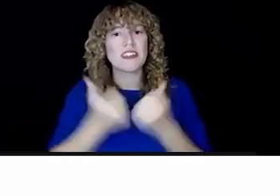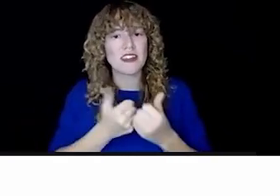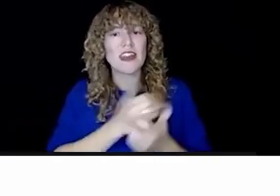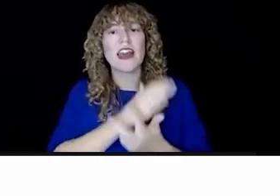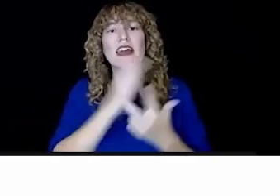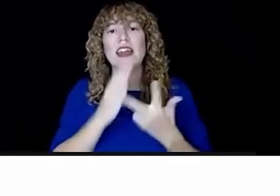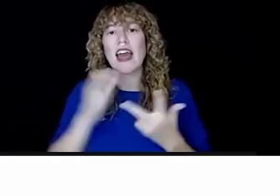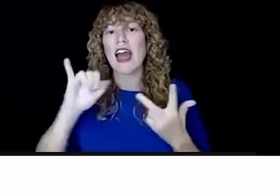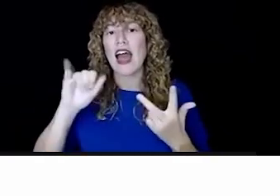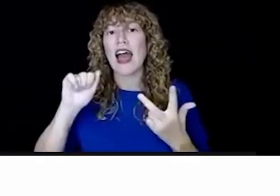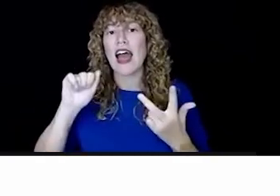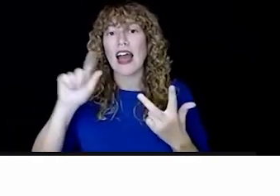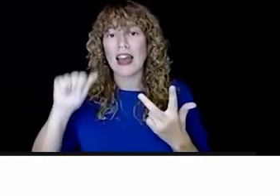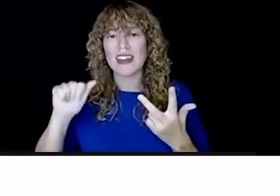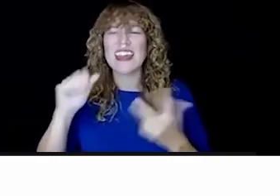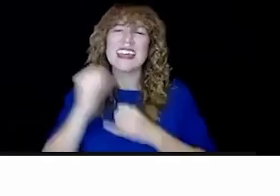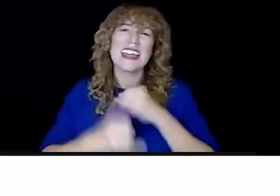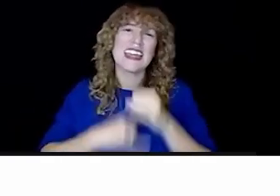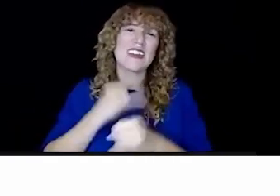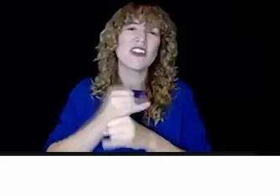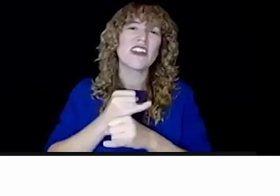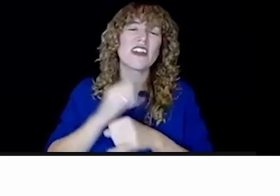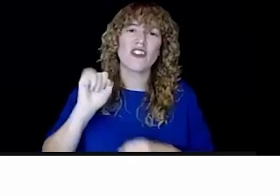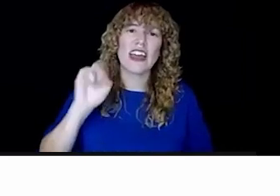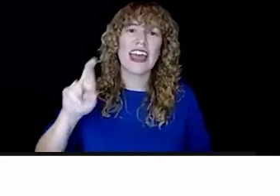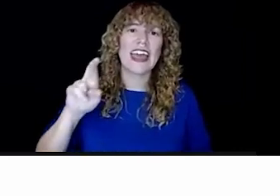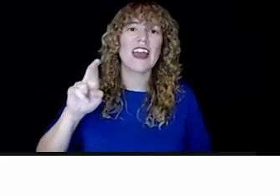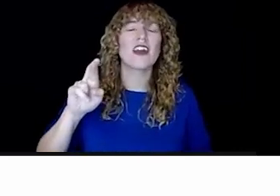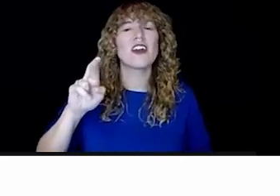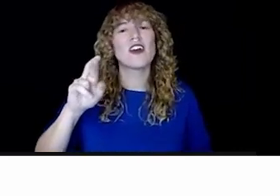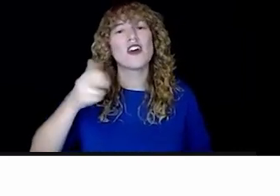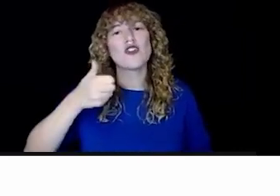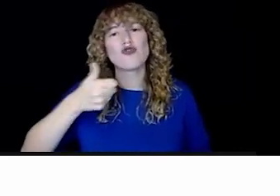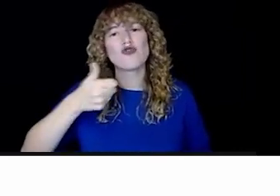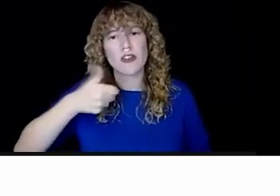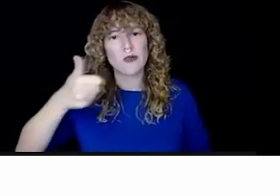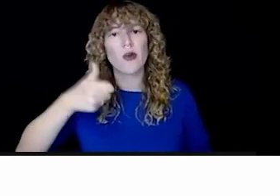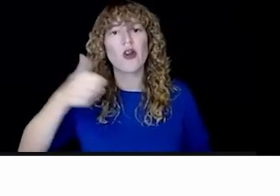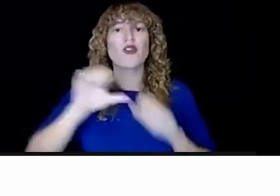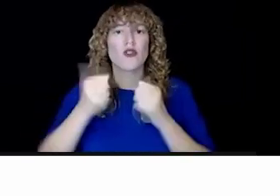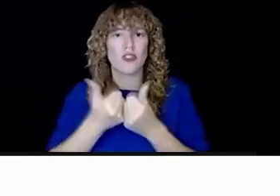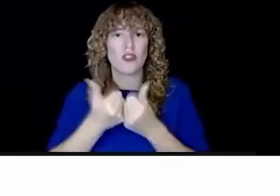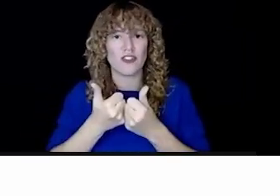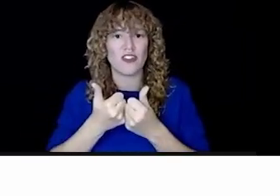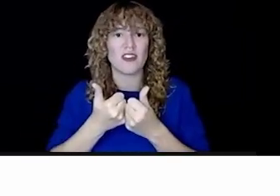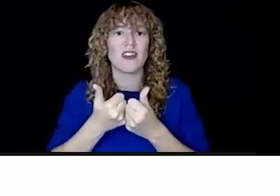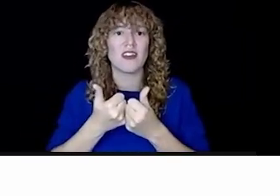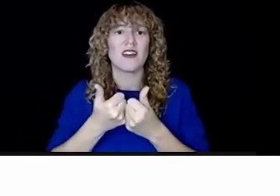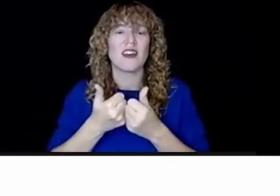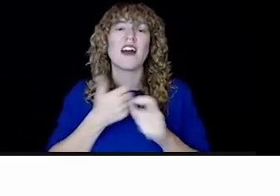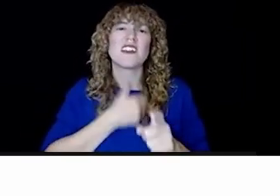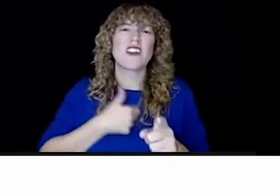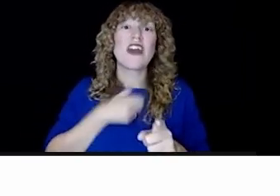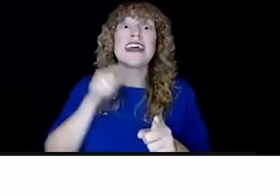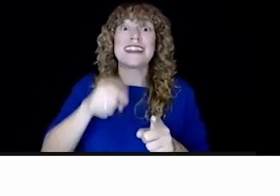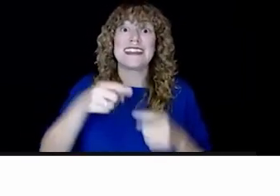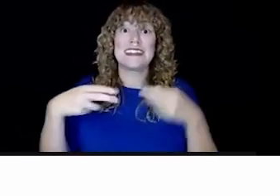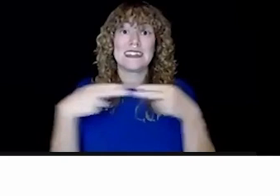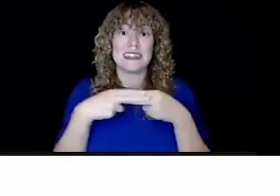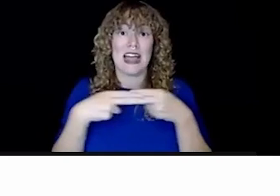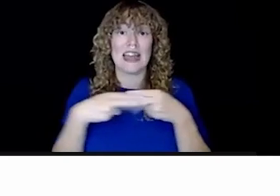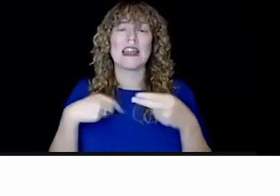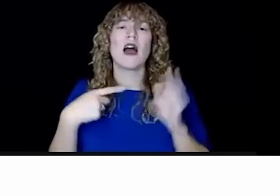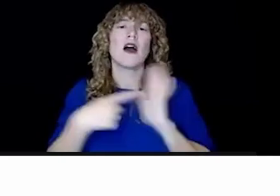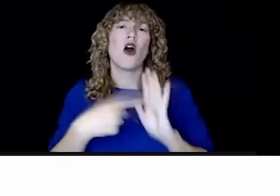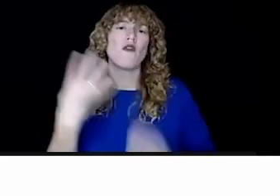Air Transport Association. Sorry, on this slide, I'm showing four